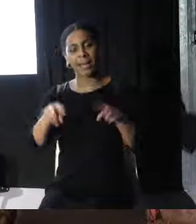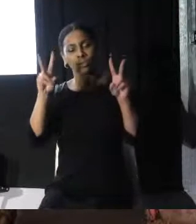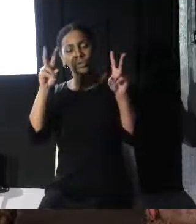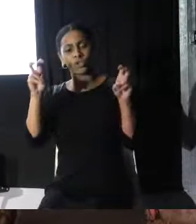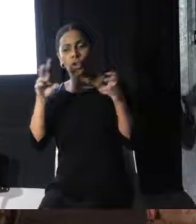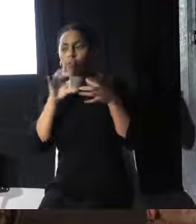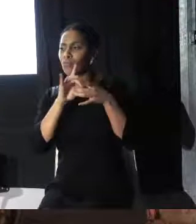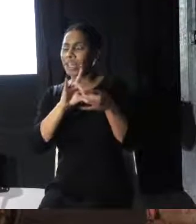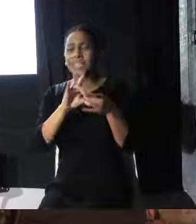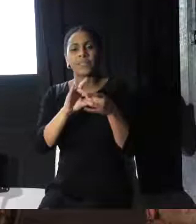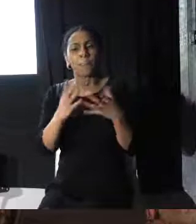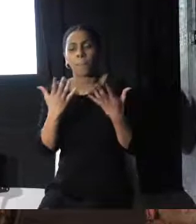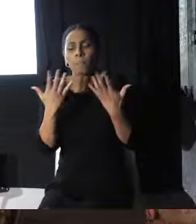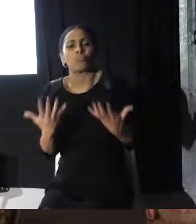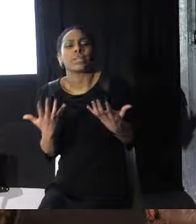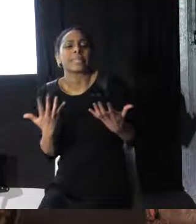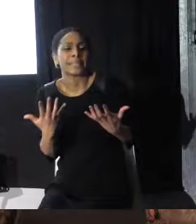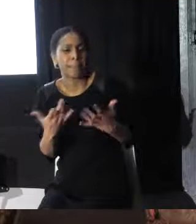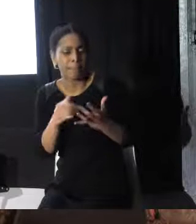presentism. We might go to